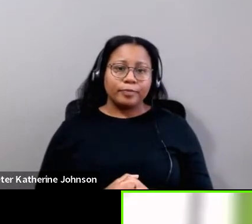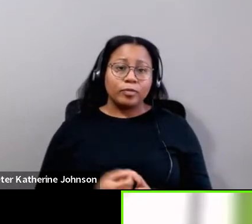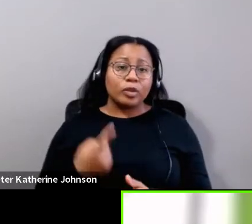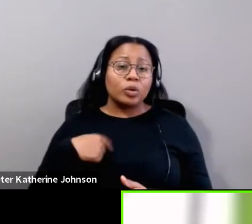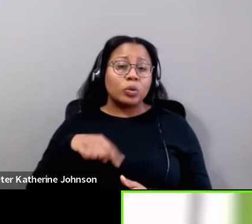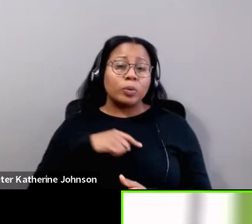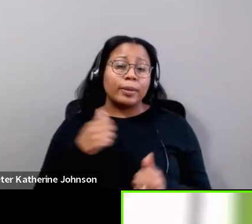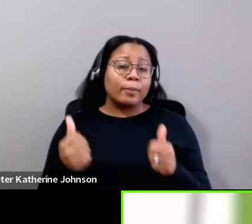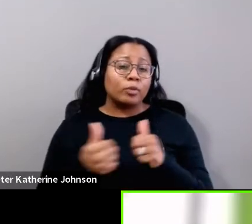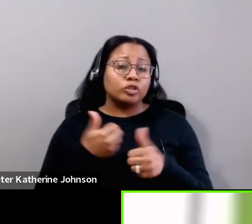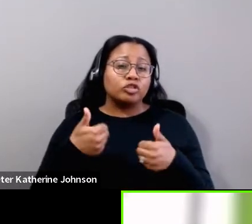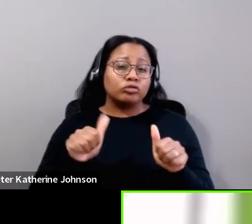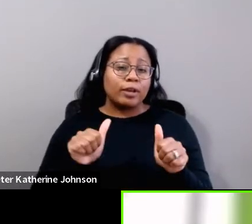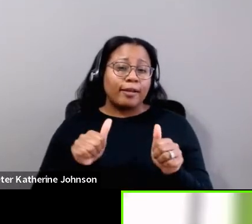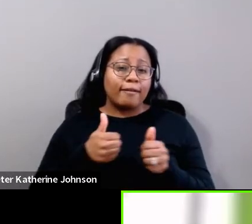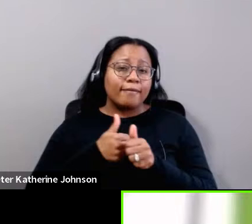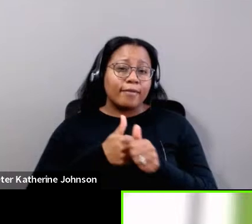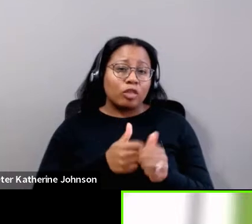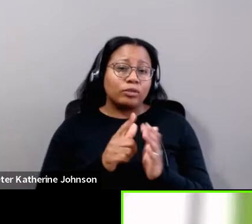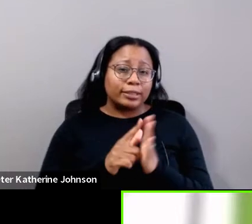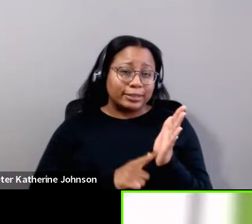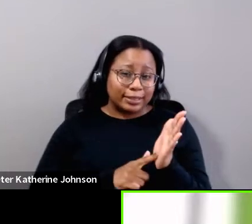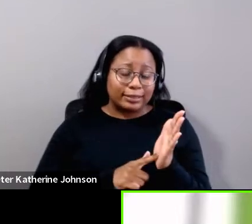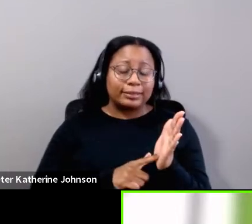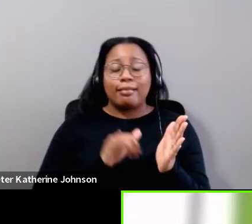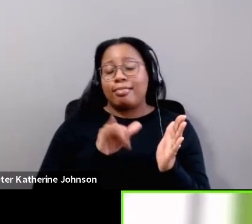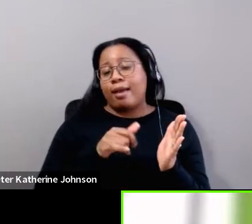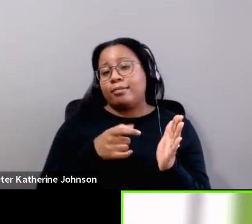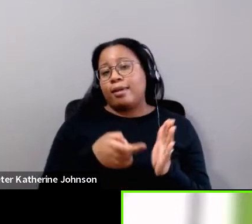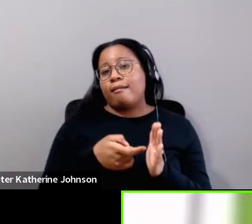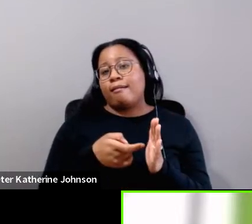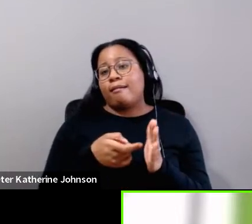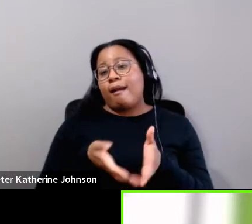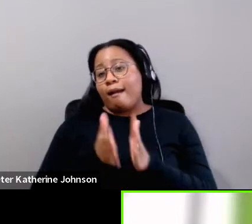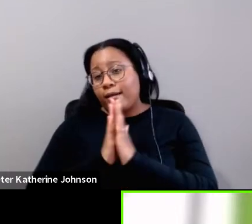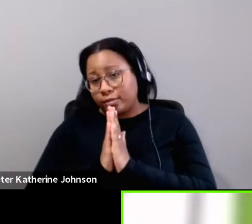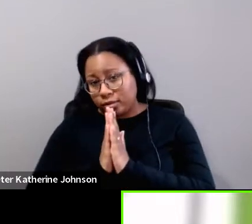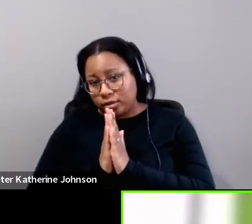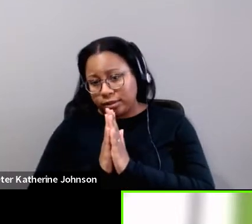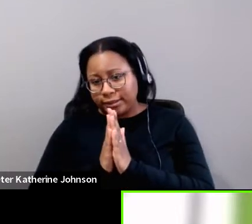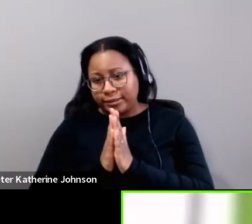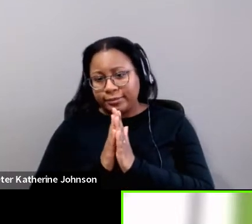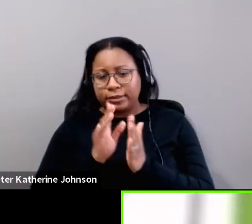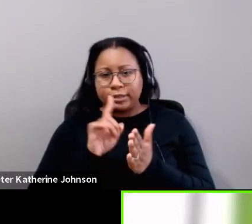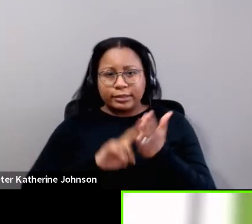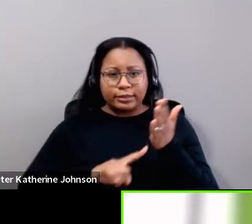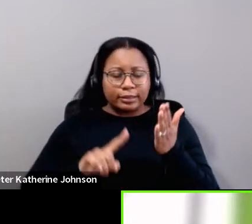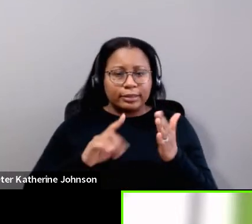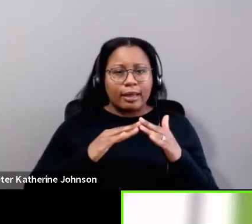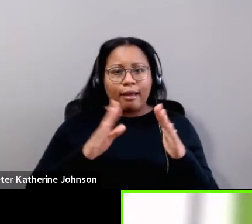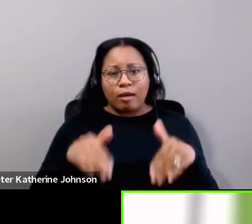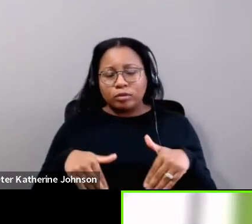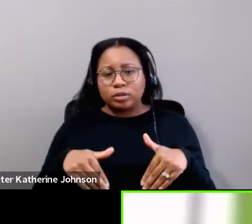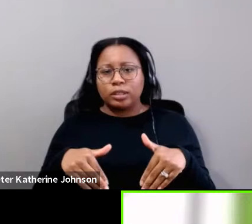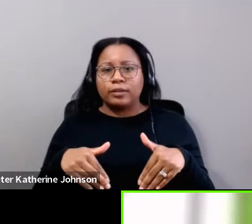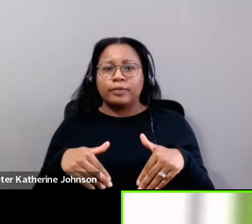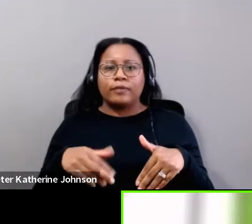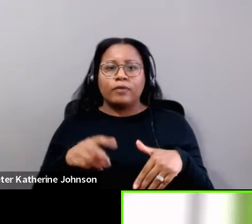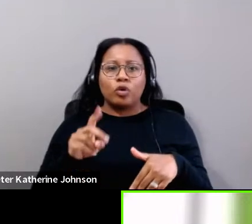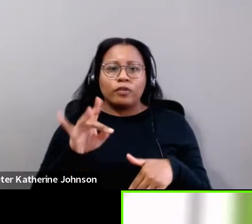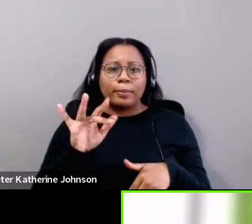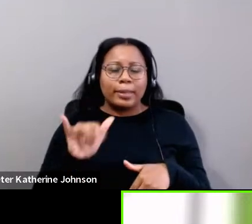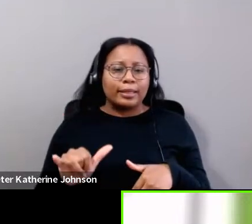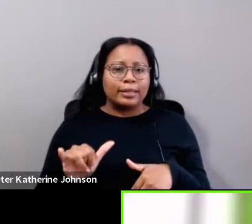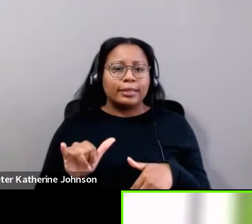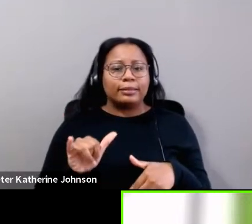the legislation, which asked us to look at population vulnerability, housing conditions, and neighborhood change. I